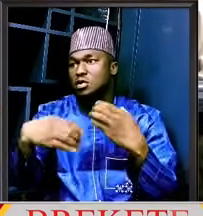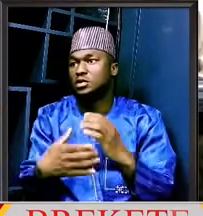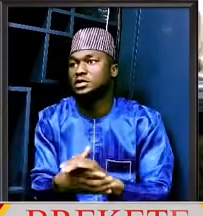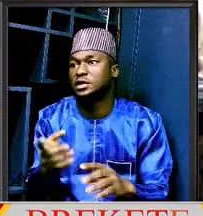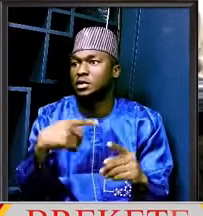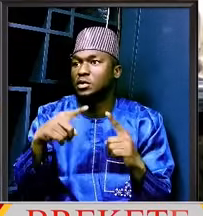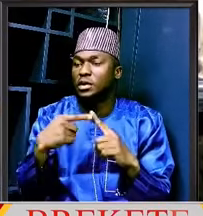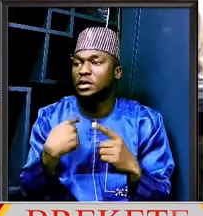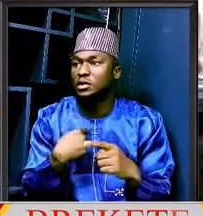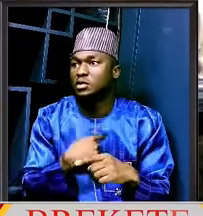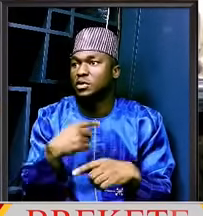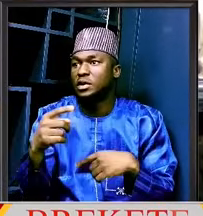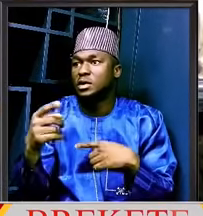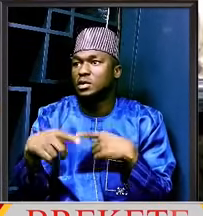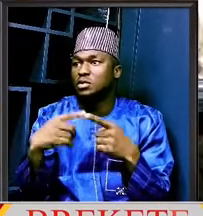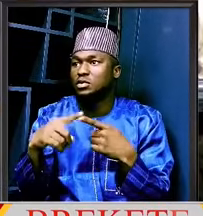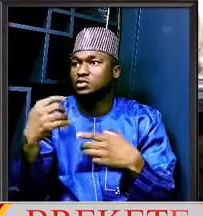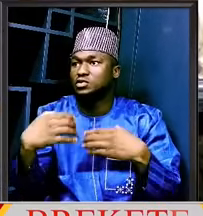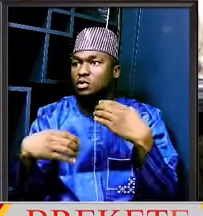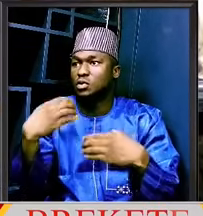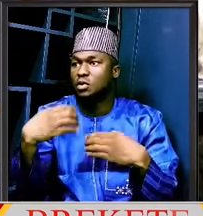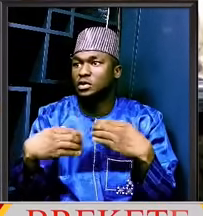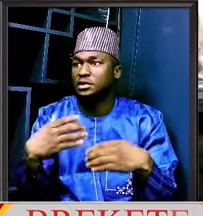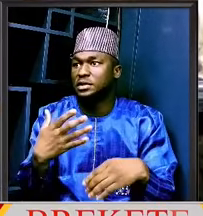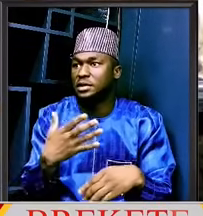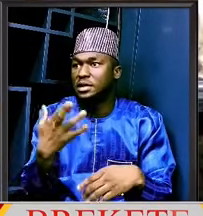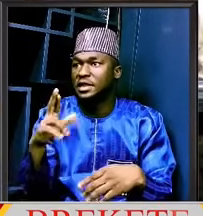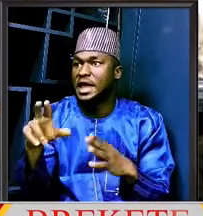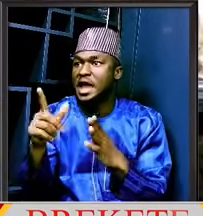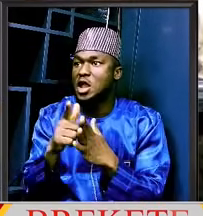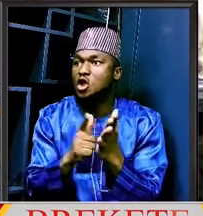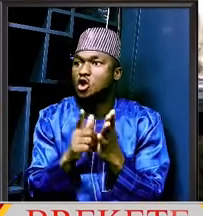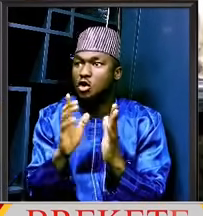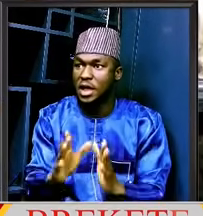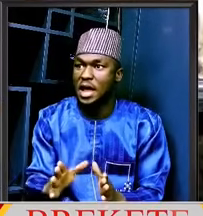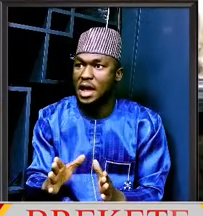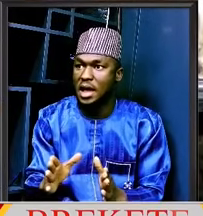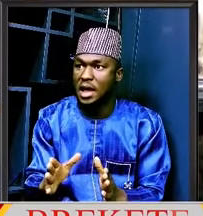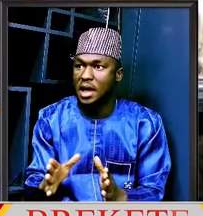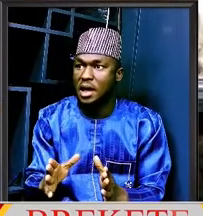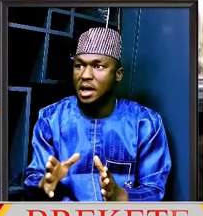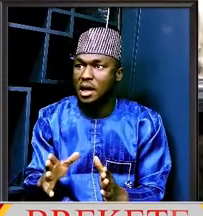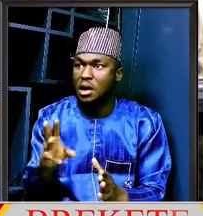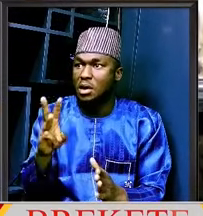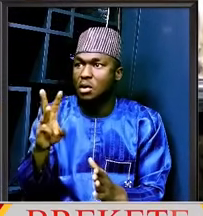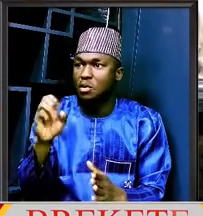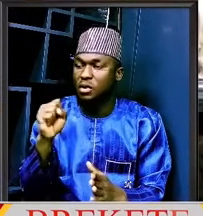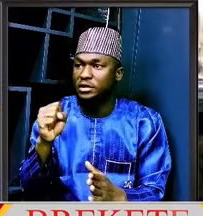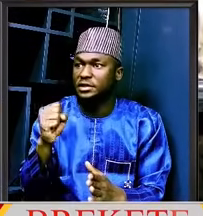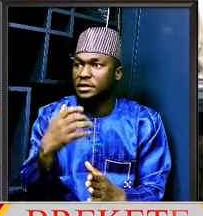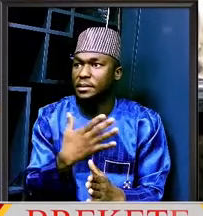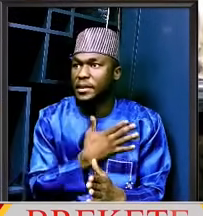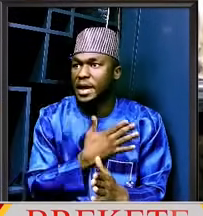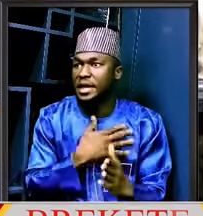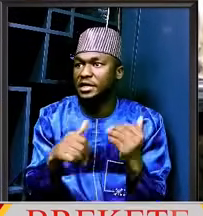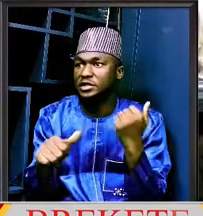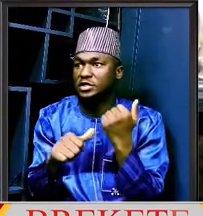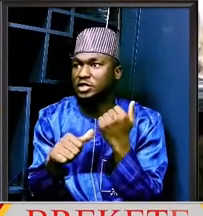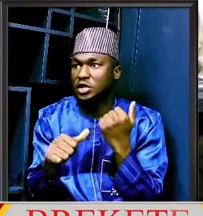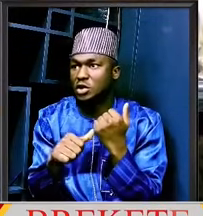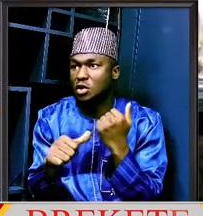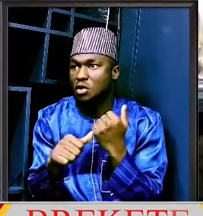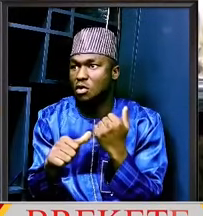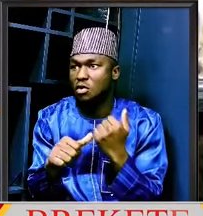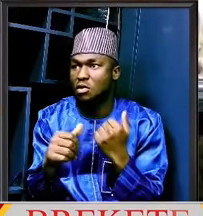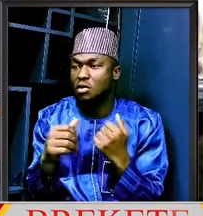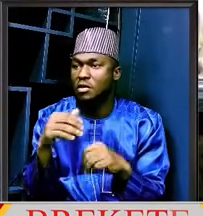When we went to court, their lawyer was my senior in school. Because I just graduated from school now. I'm waiting law